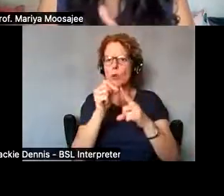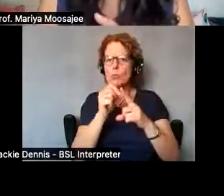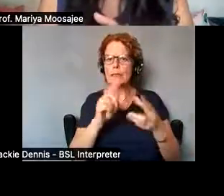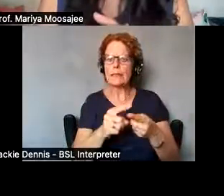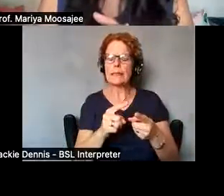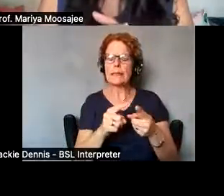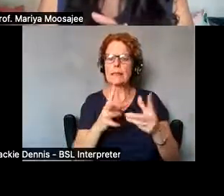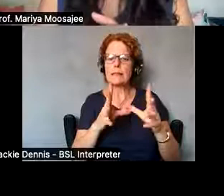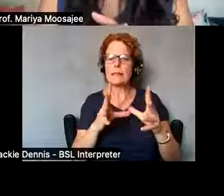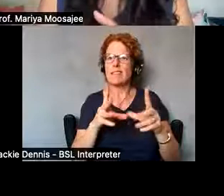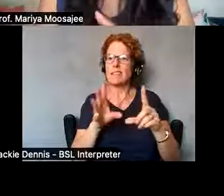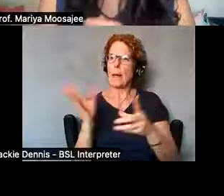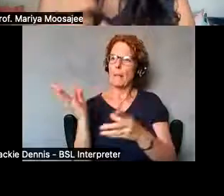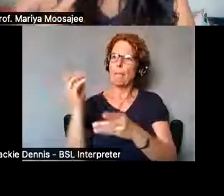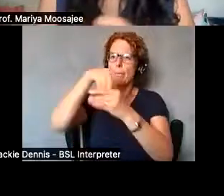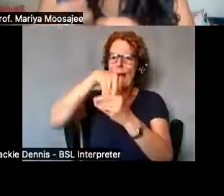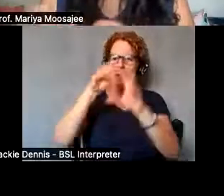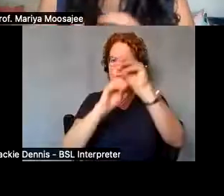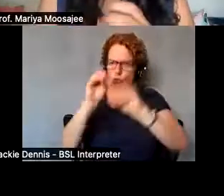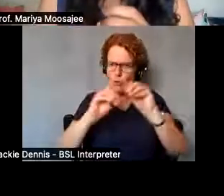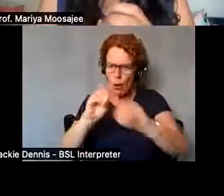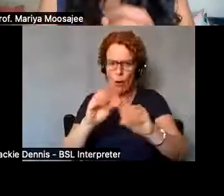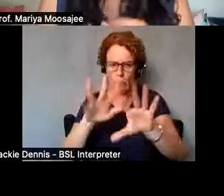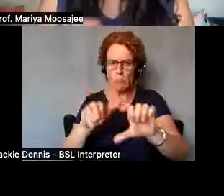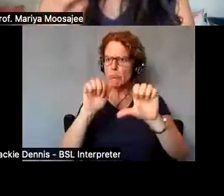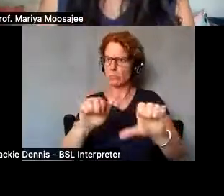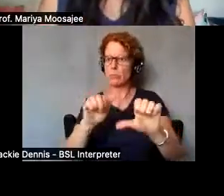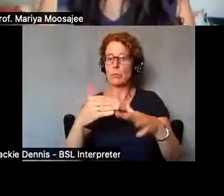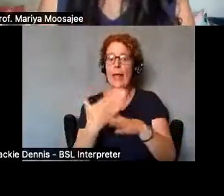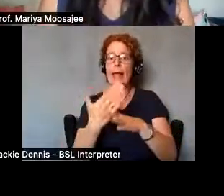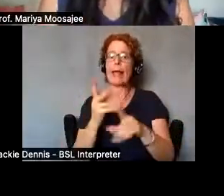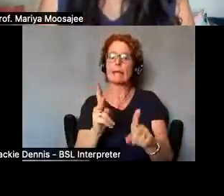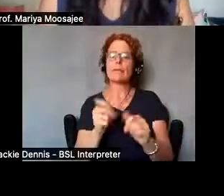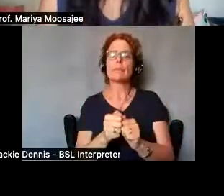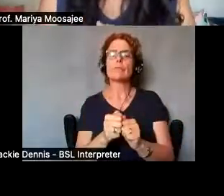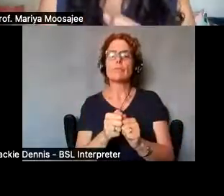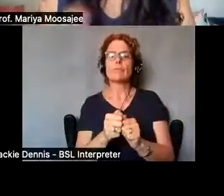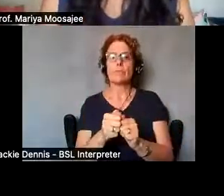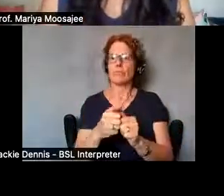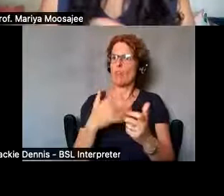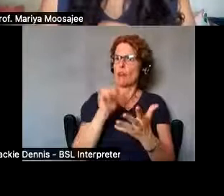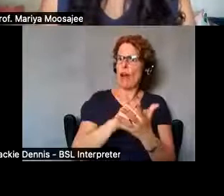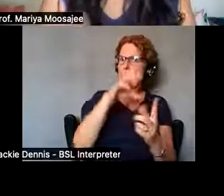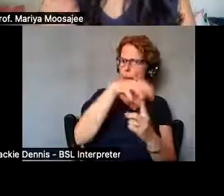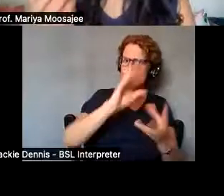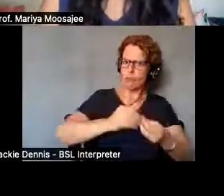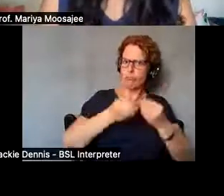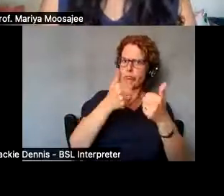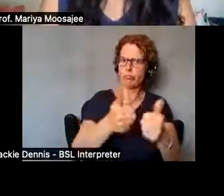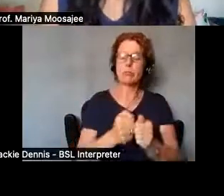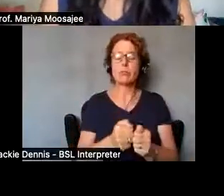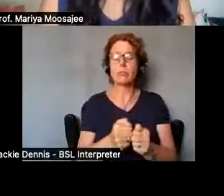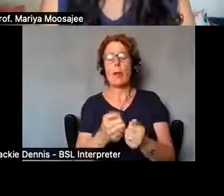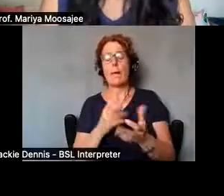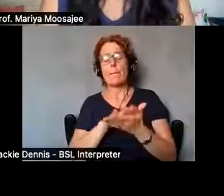the jigsaw once again and started to work in the correct place, showing that by